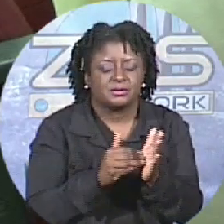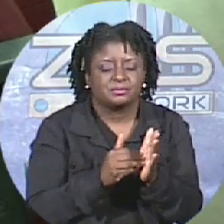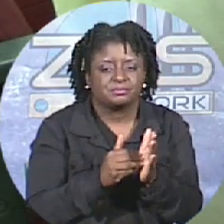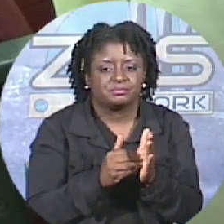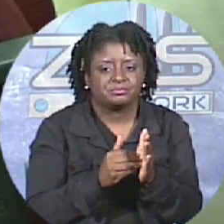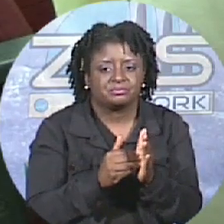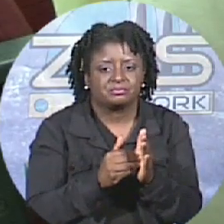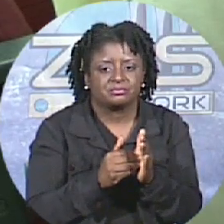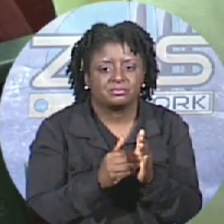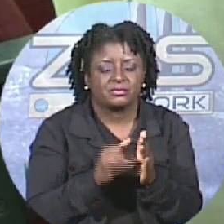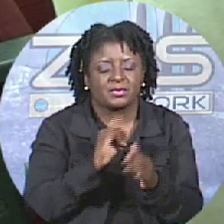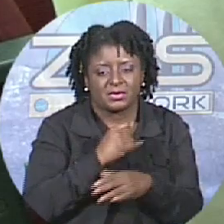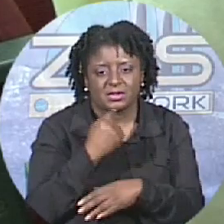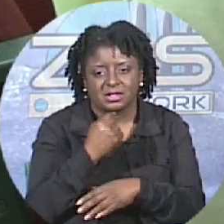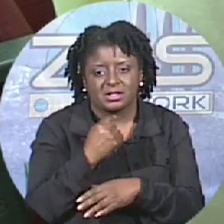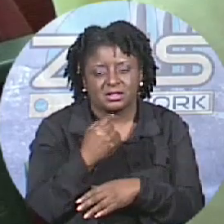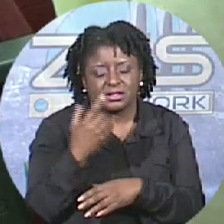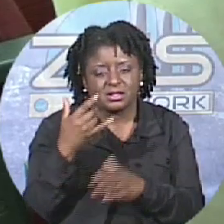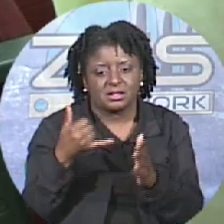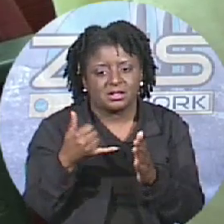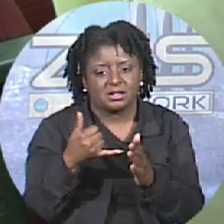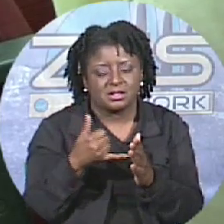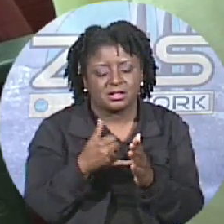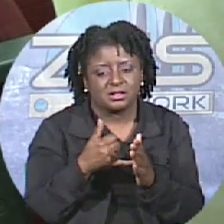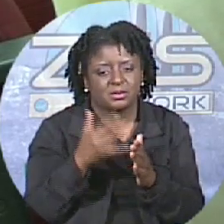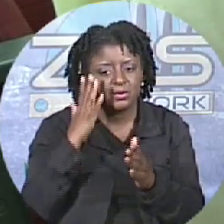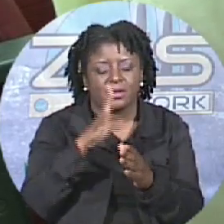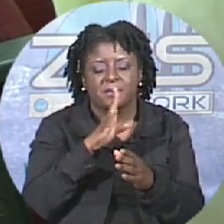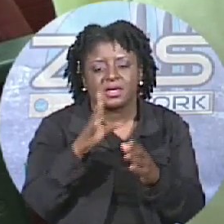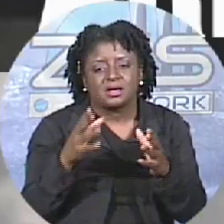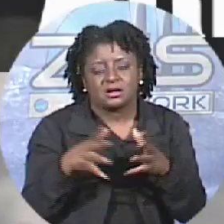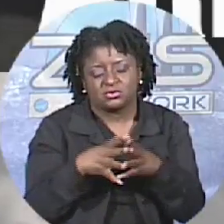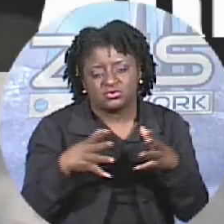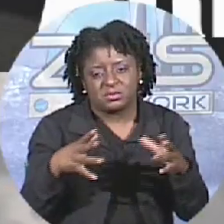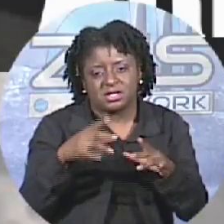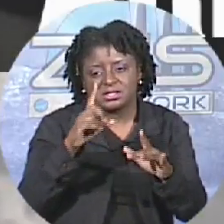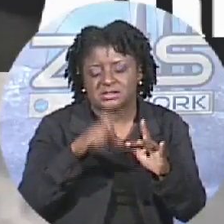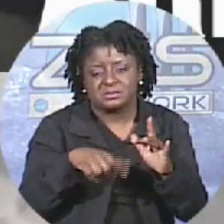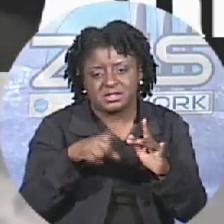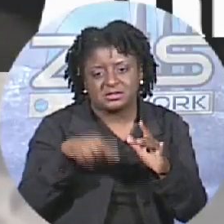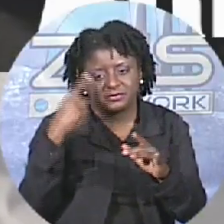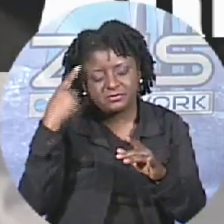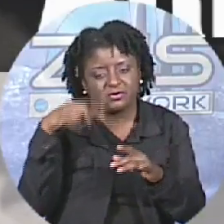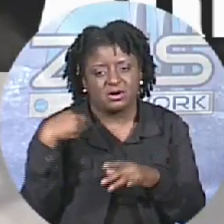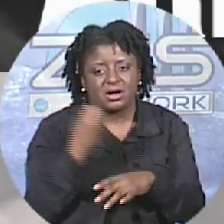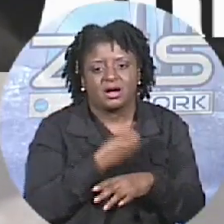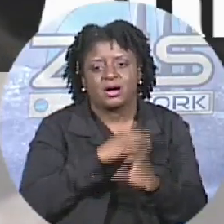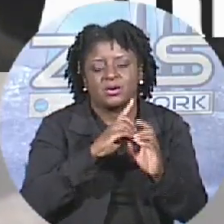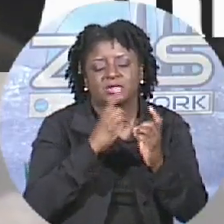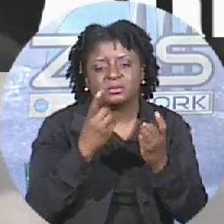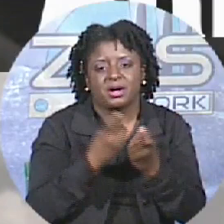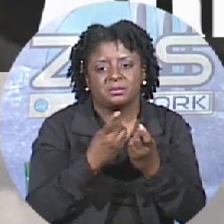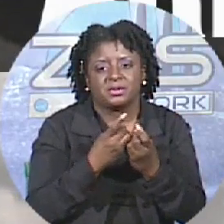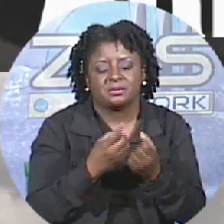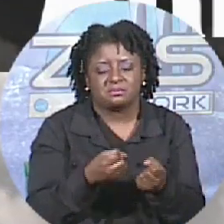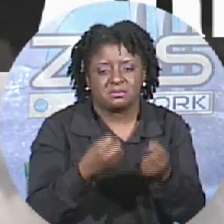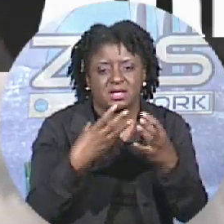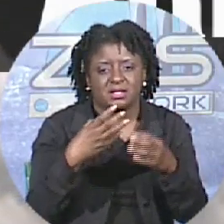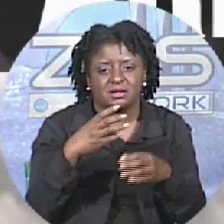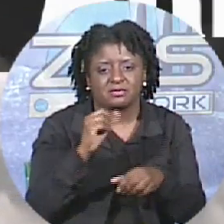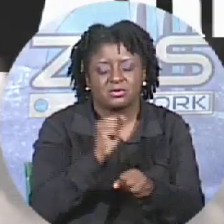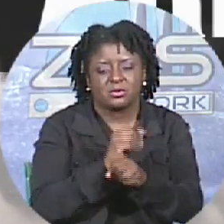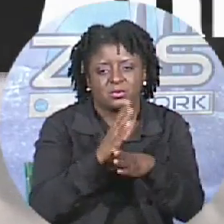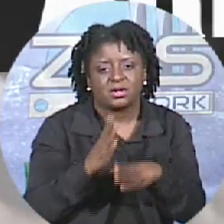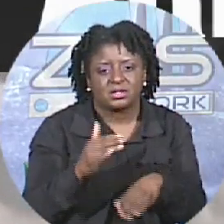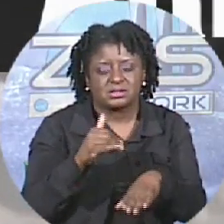And I said that he would be a tremendous miss to our department. For many of the employees at the Met office,